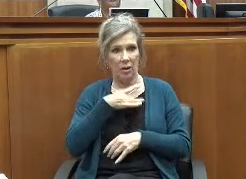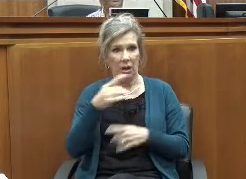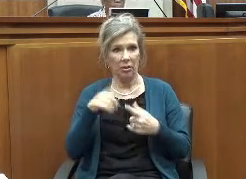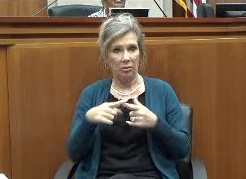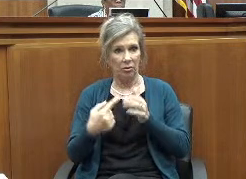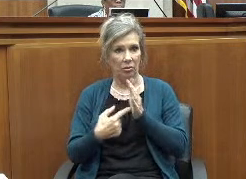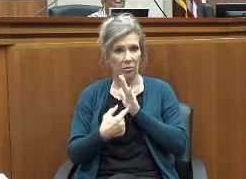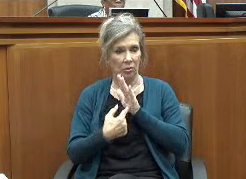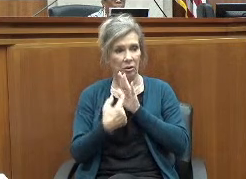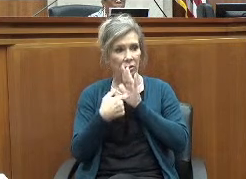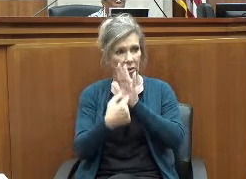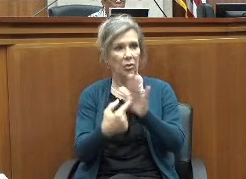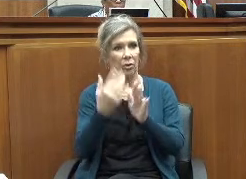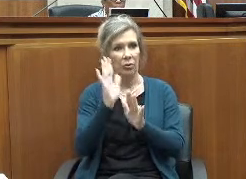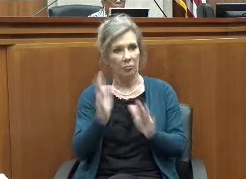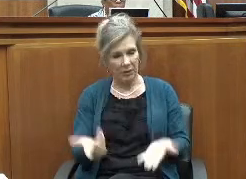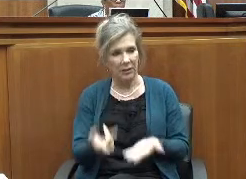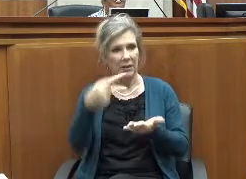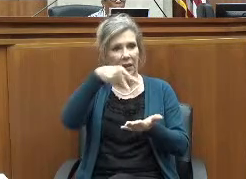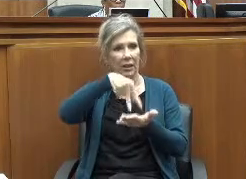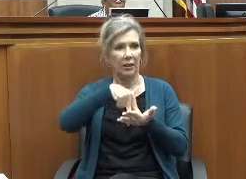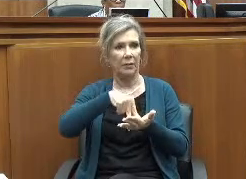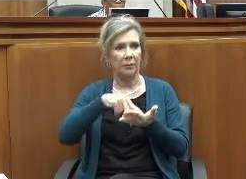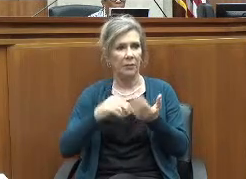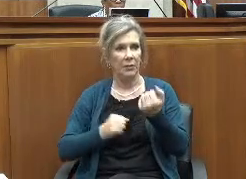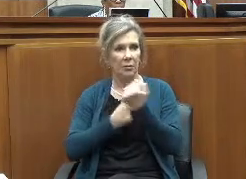show you their support for our school.